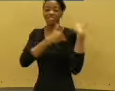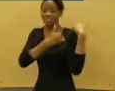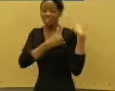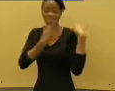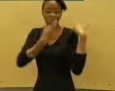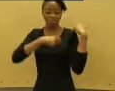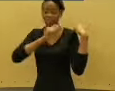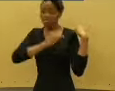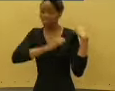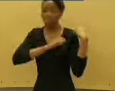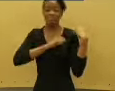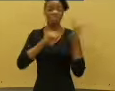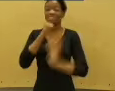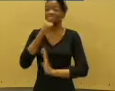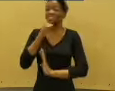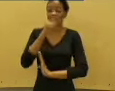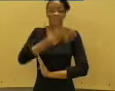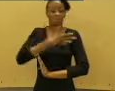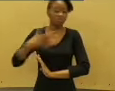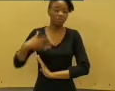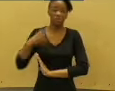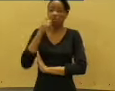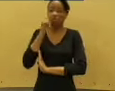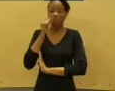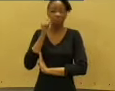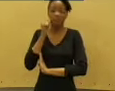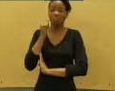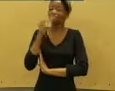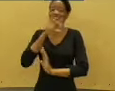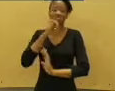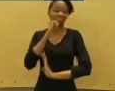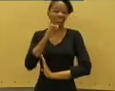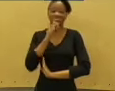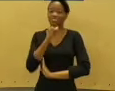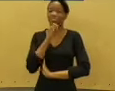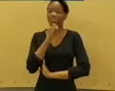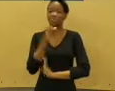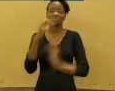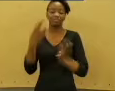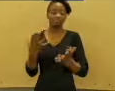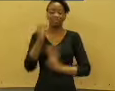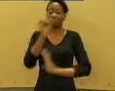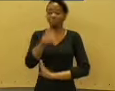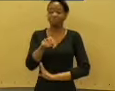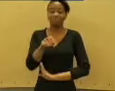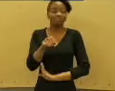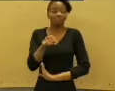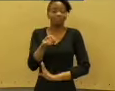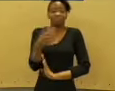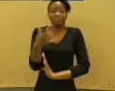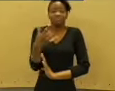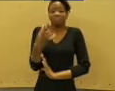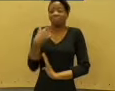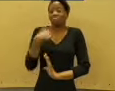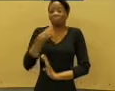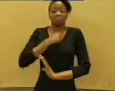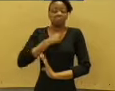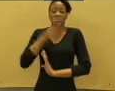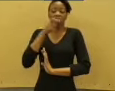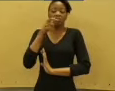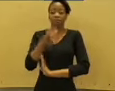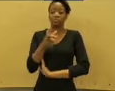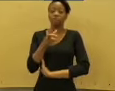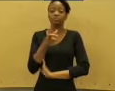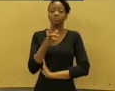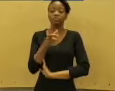harms against people on behalf of the institution. So yeah, I think that's like my comments on that.